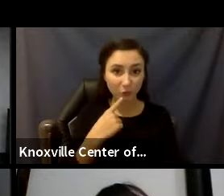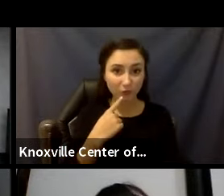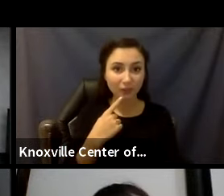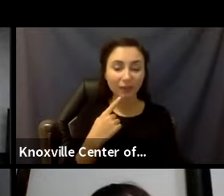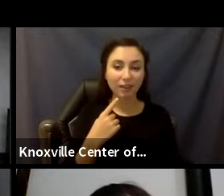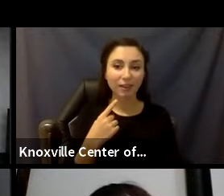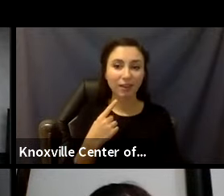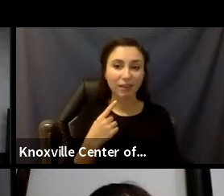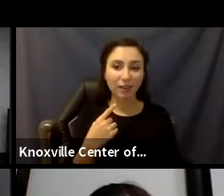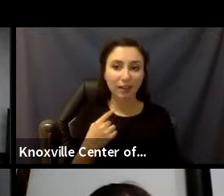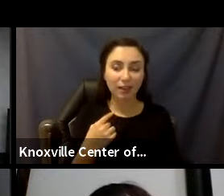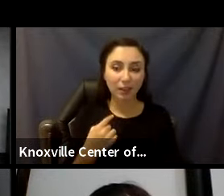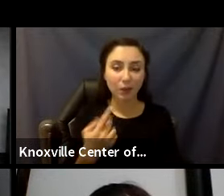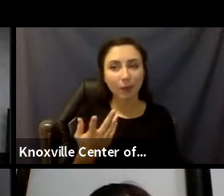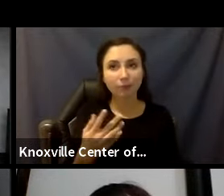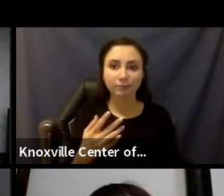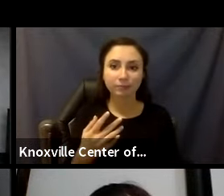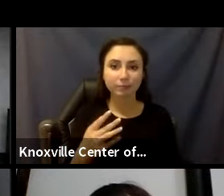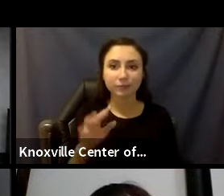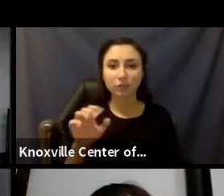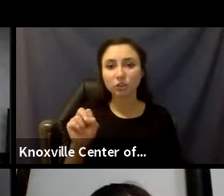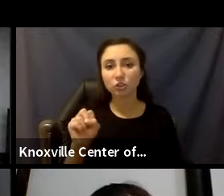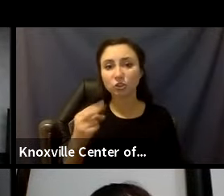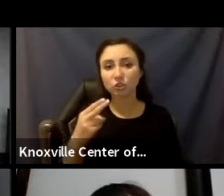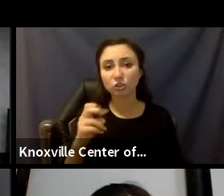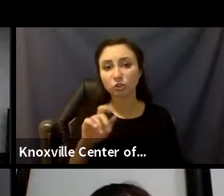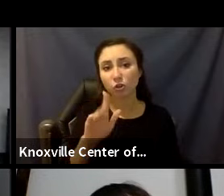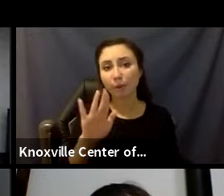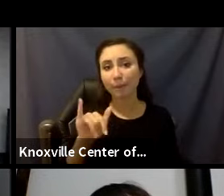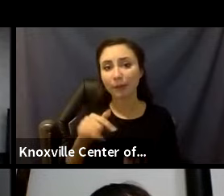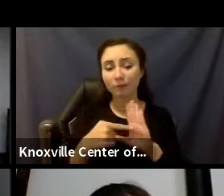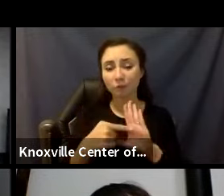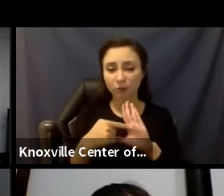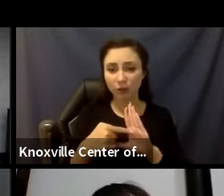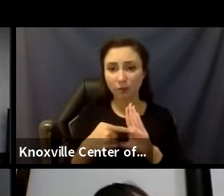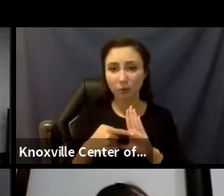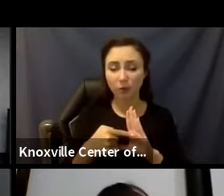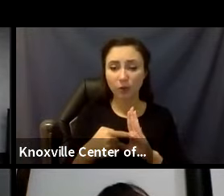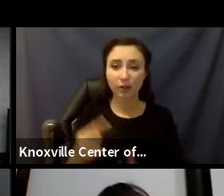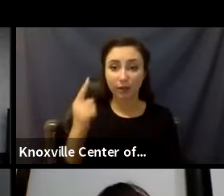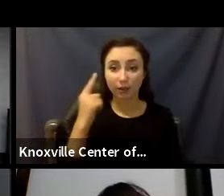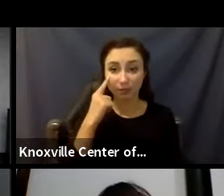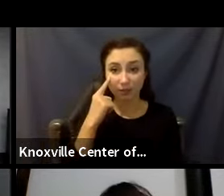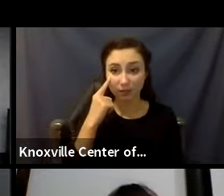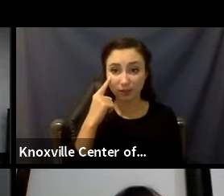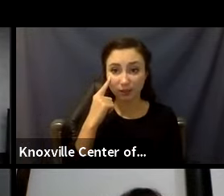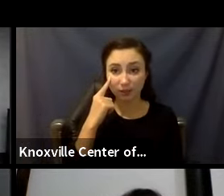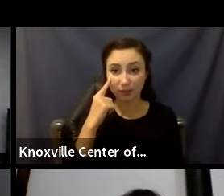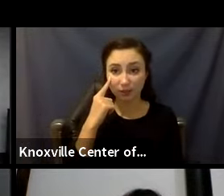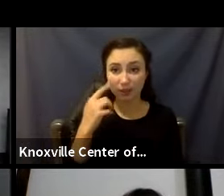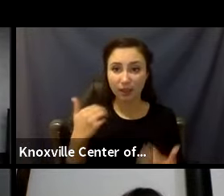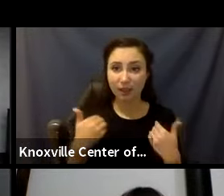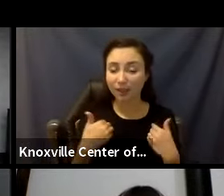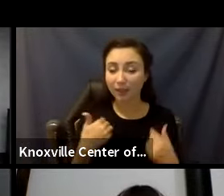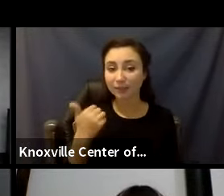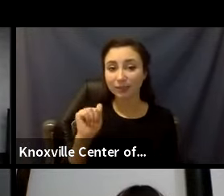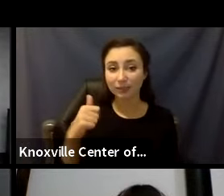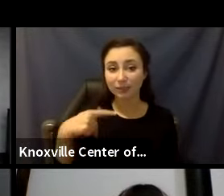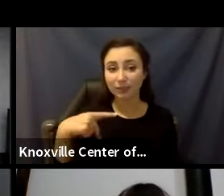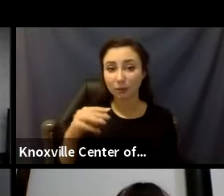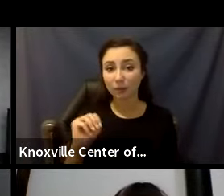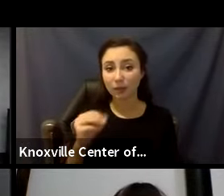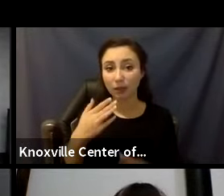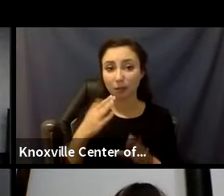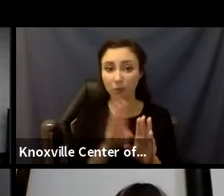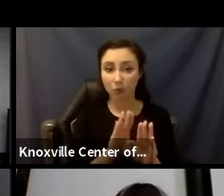went, well, I mean, Shelby, for example, I think has a 10 p.m.